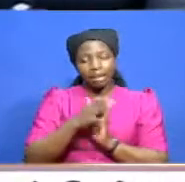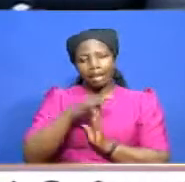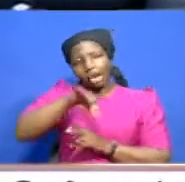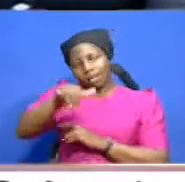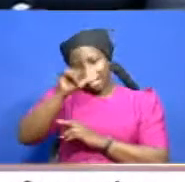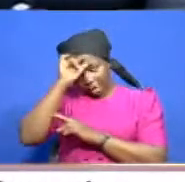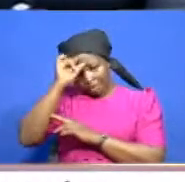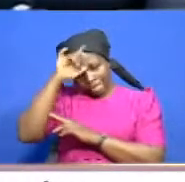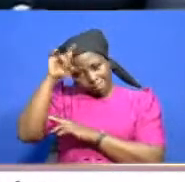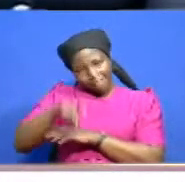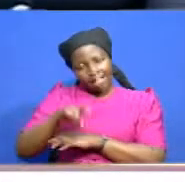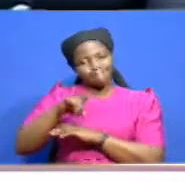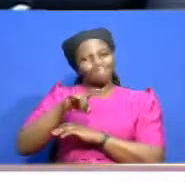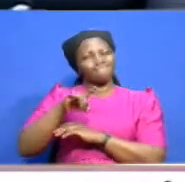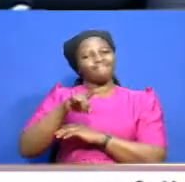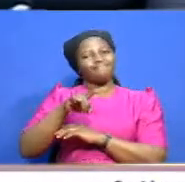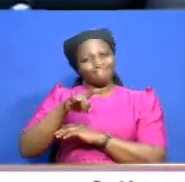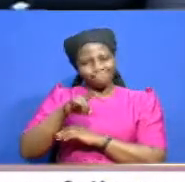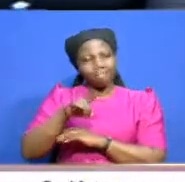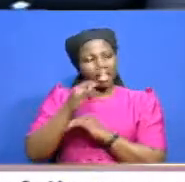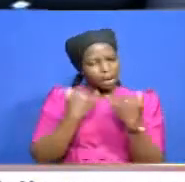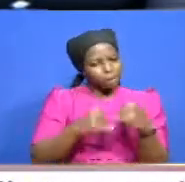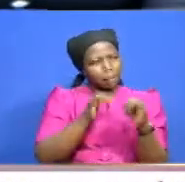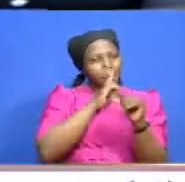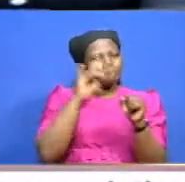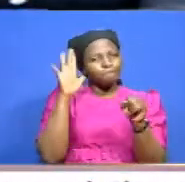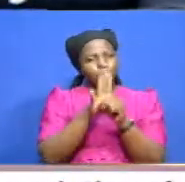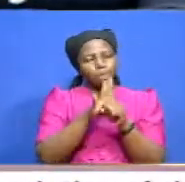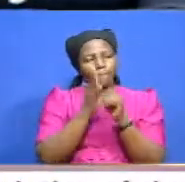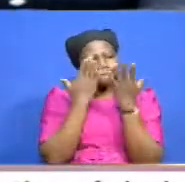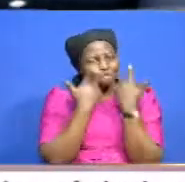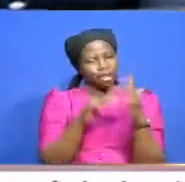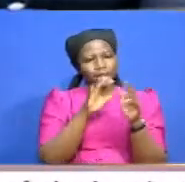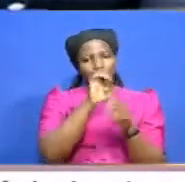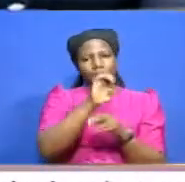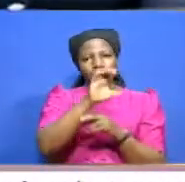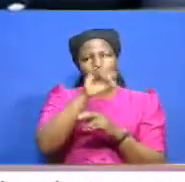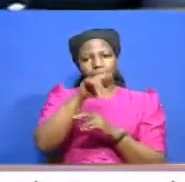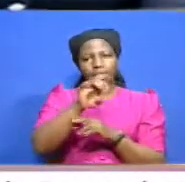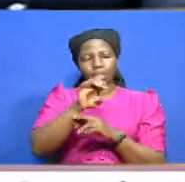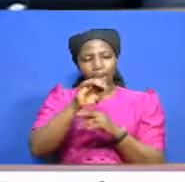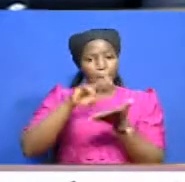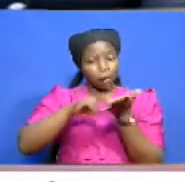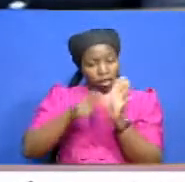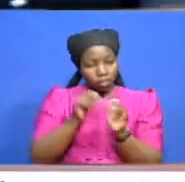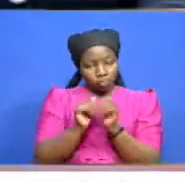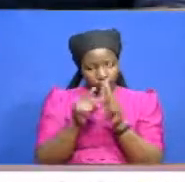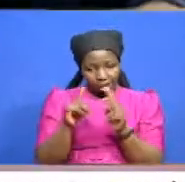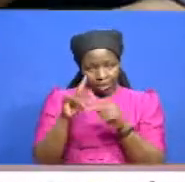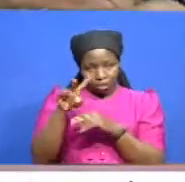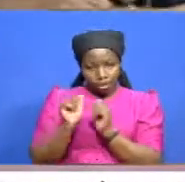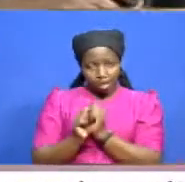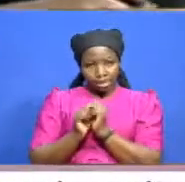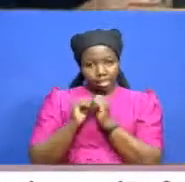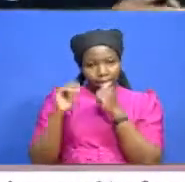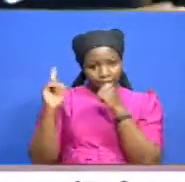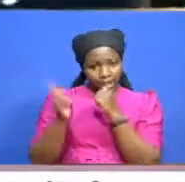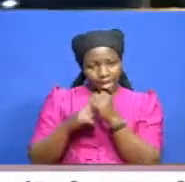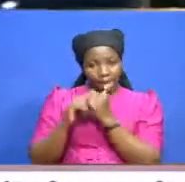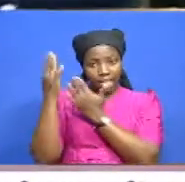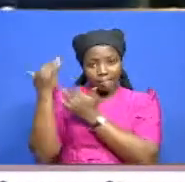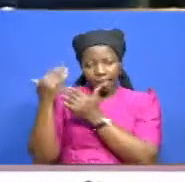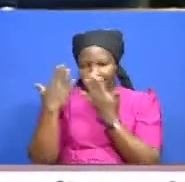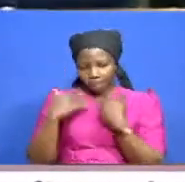to the promise of finishing the ECD project, which was initiated in 2015, but was expected to be completed in